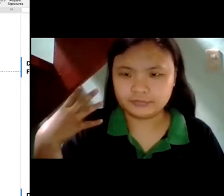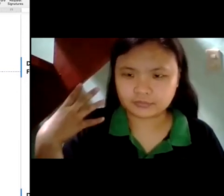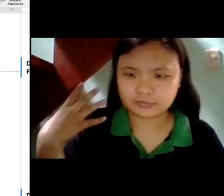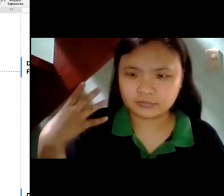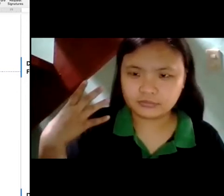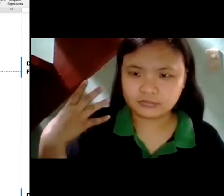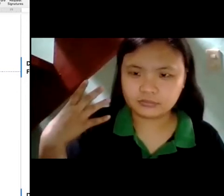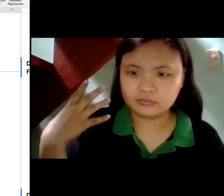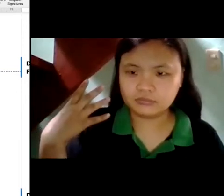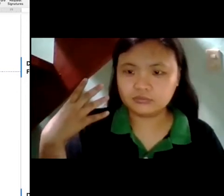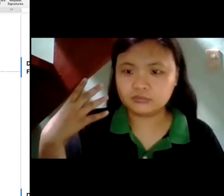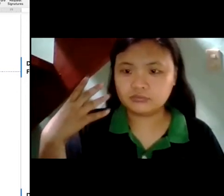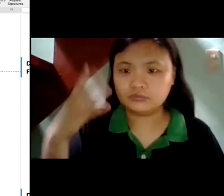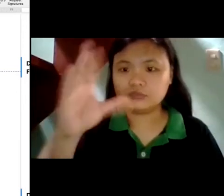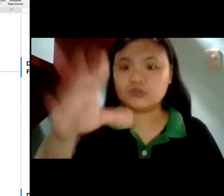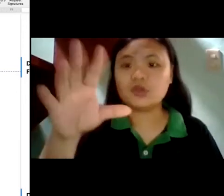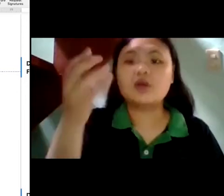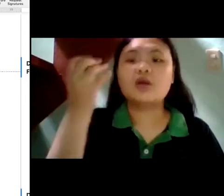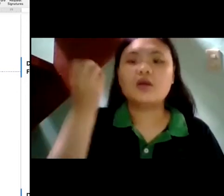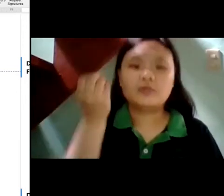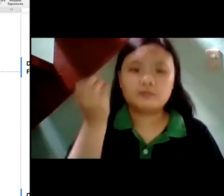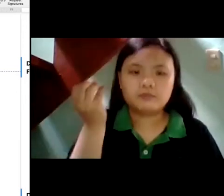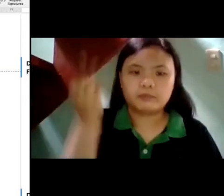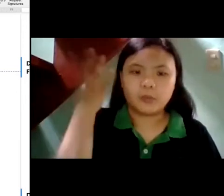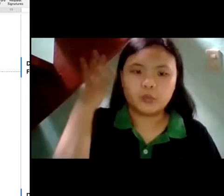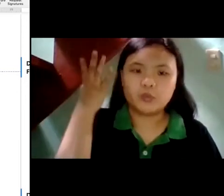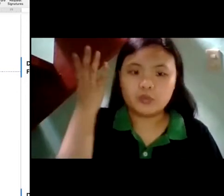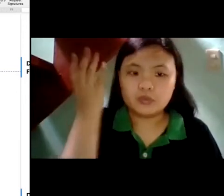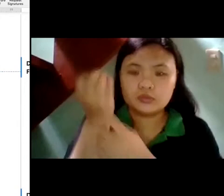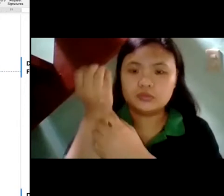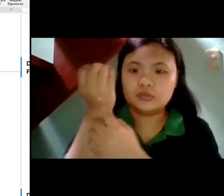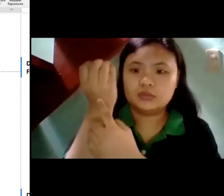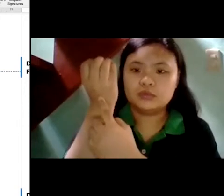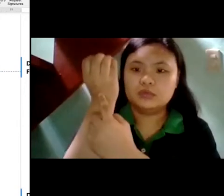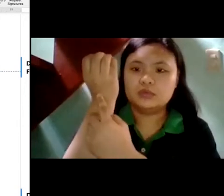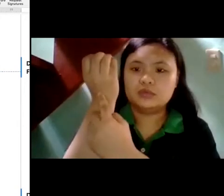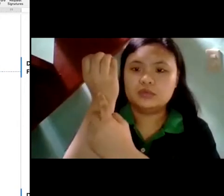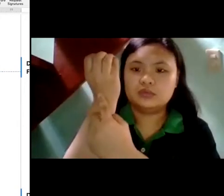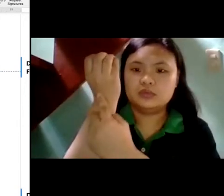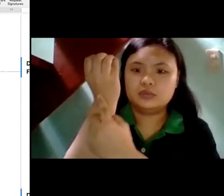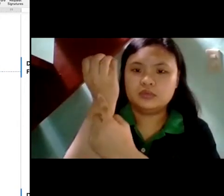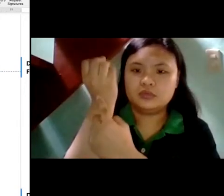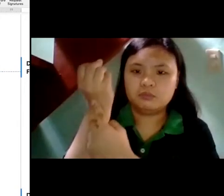Also hot-tempered. Mhm. What was the spell? Right.